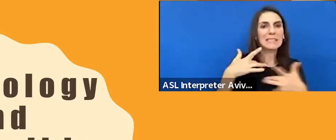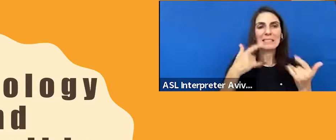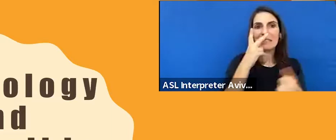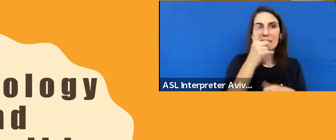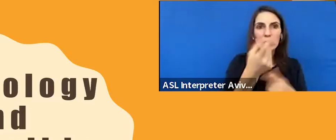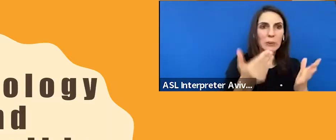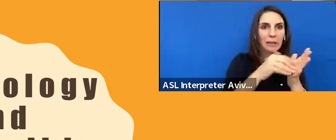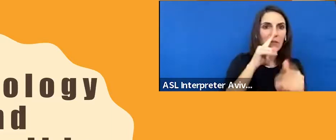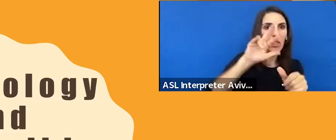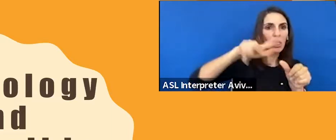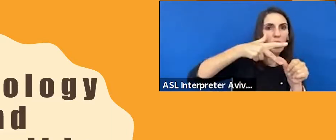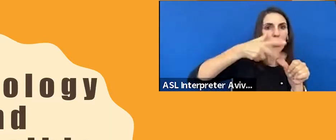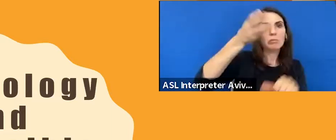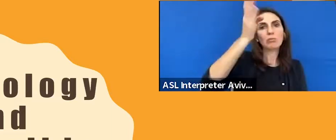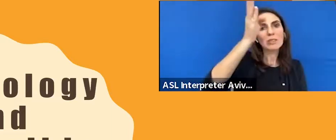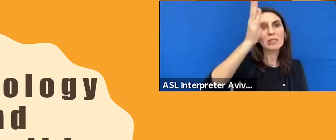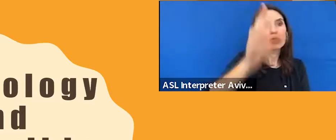our third presentation,